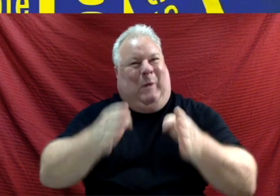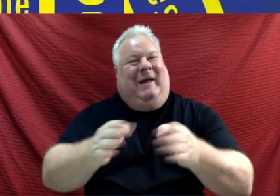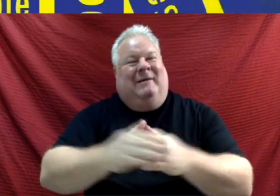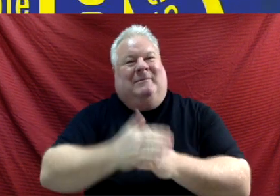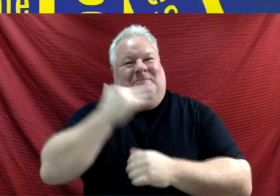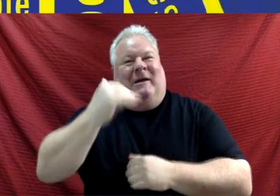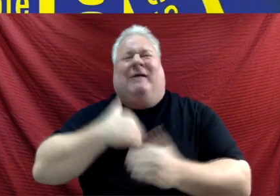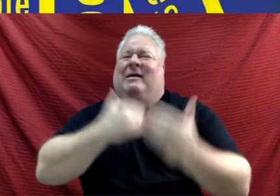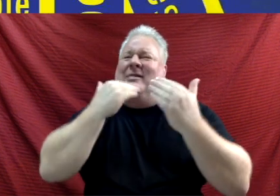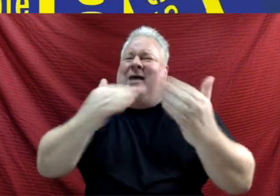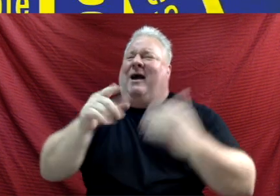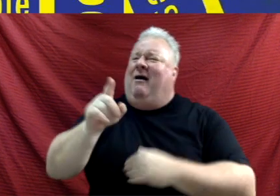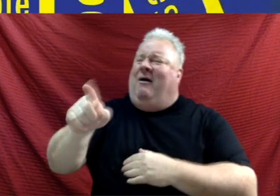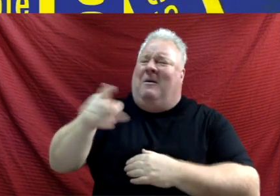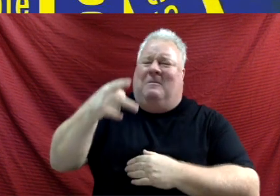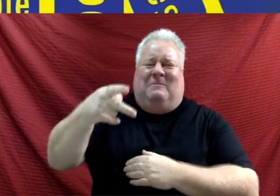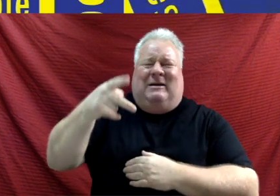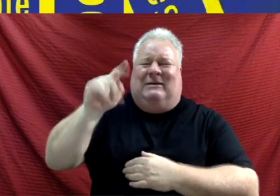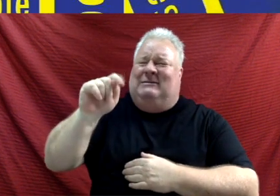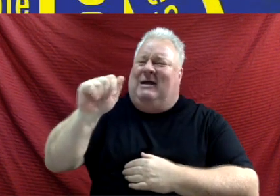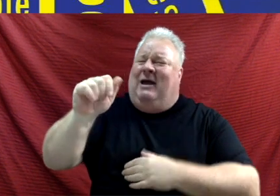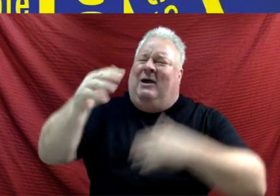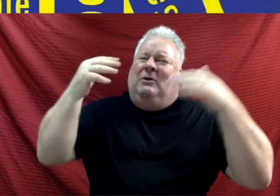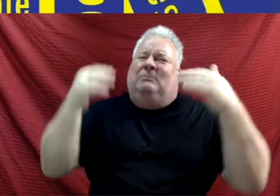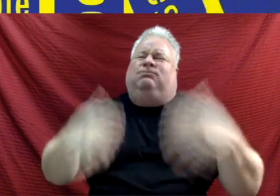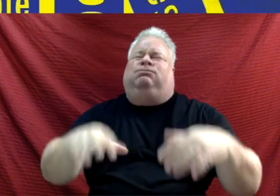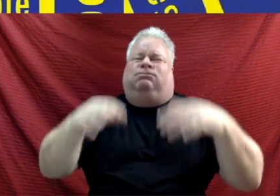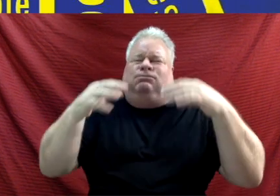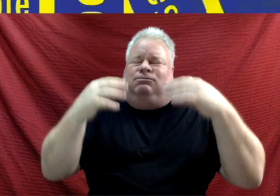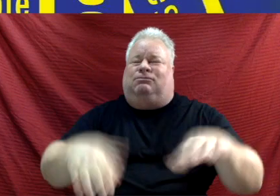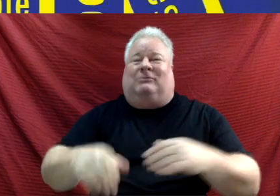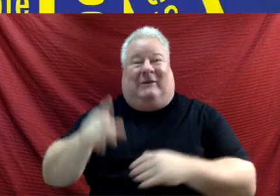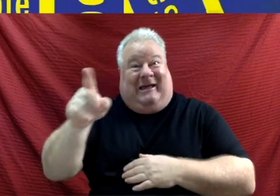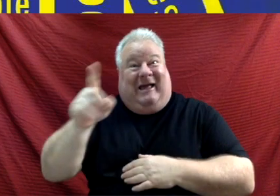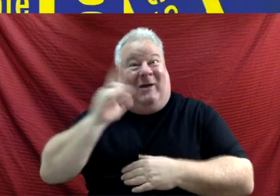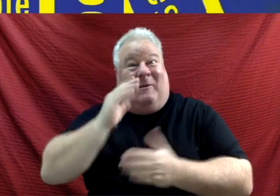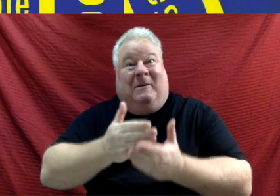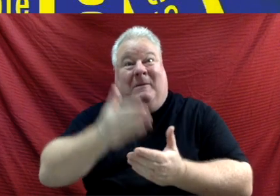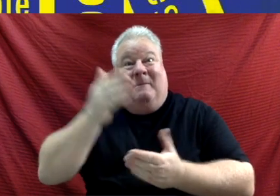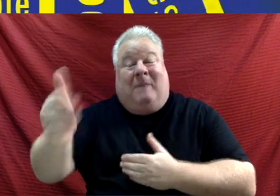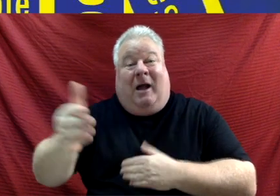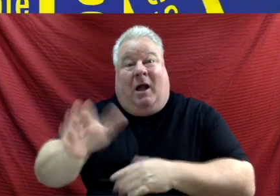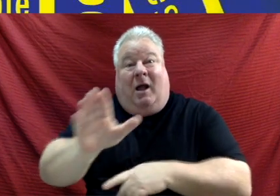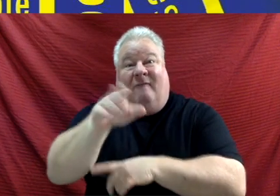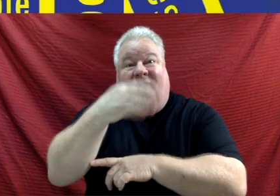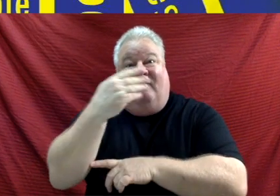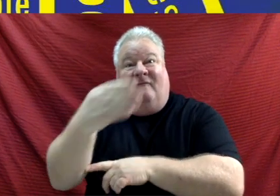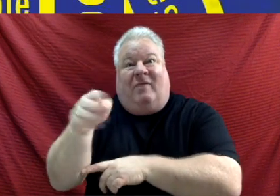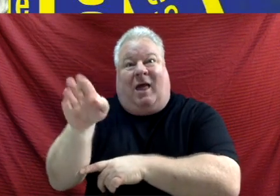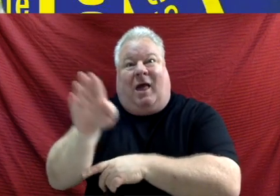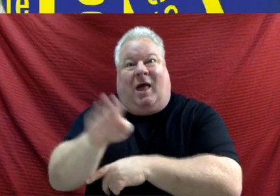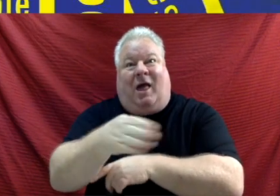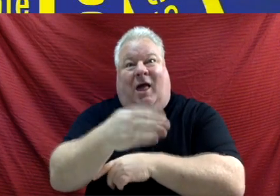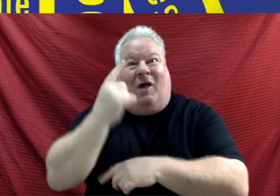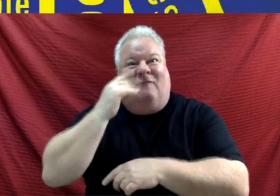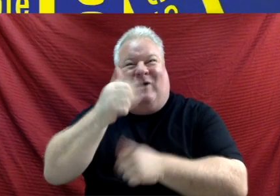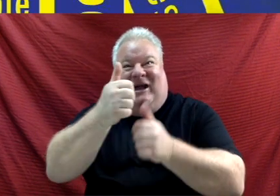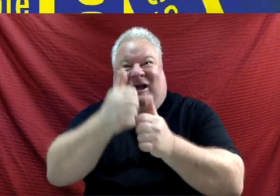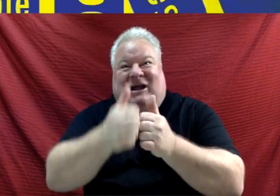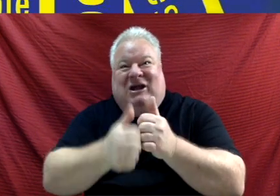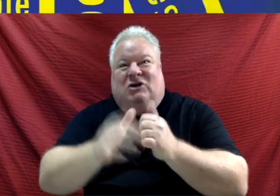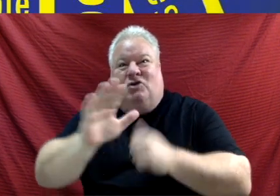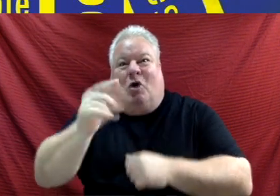scavenger hunt. And I want to thank PTA. PTA will be buying a flag for each